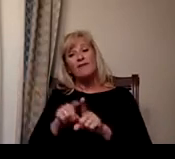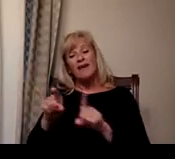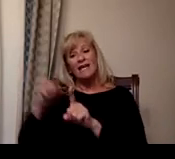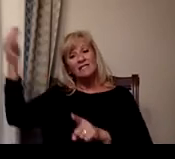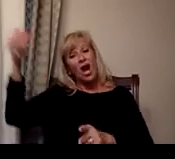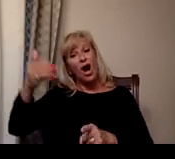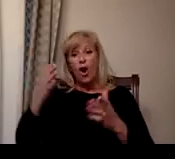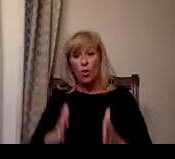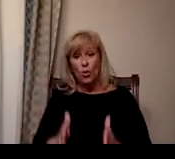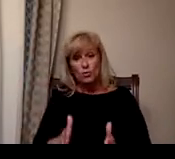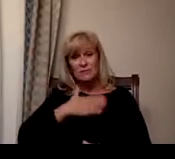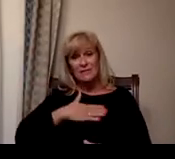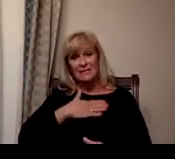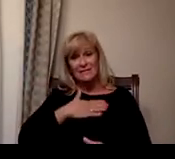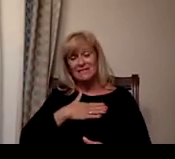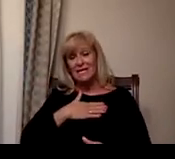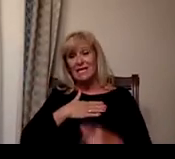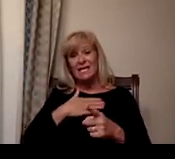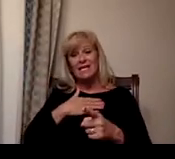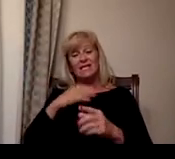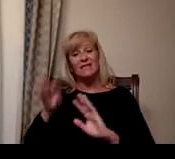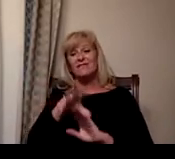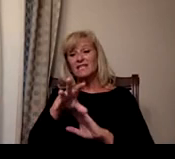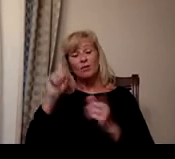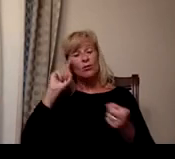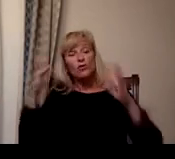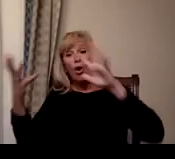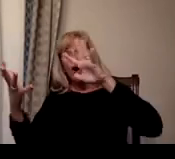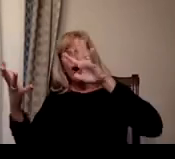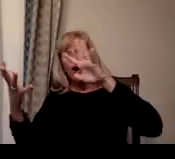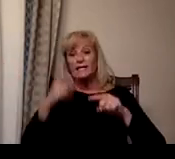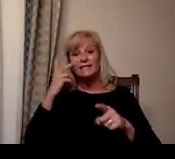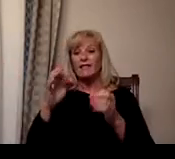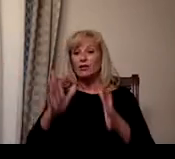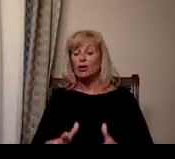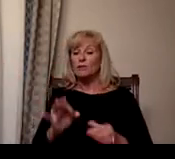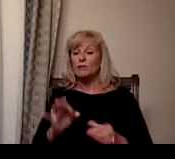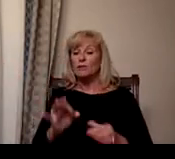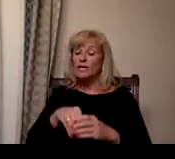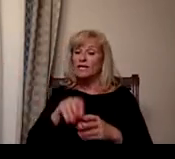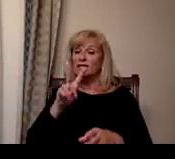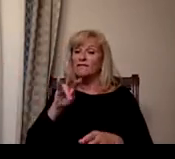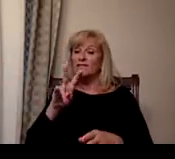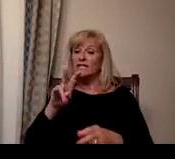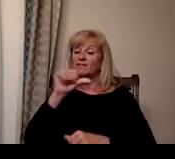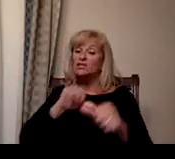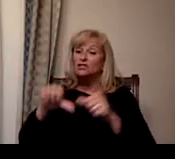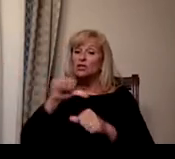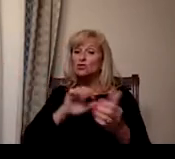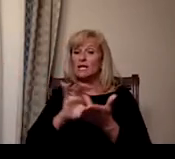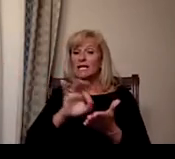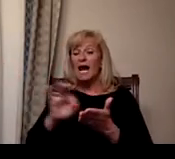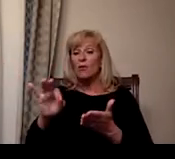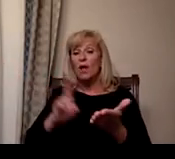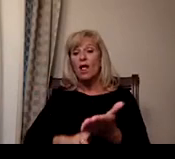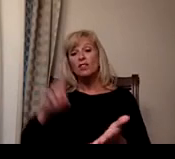host, it throws our video off. So if you are in the Vive Socials account, if you could just